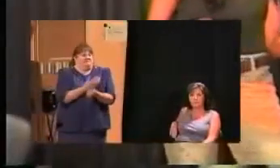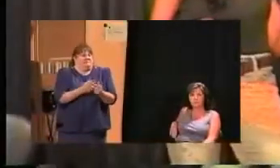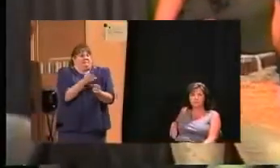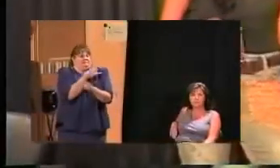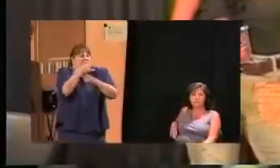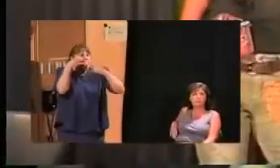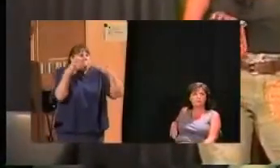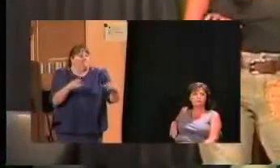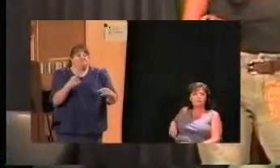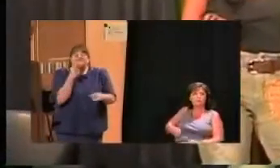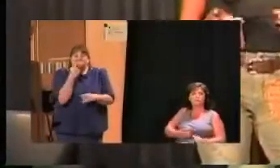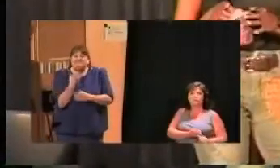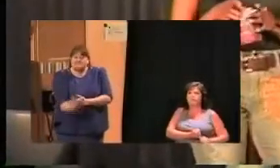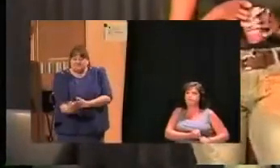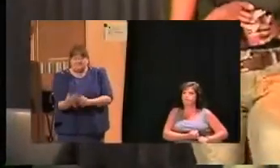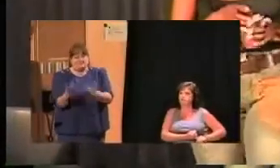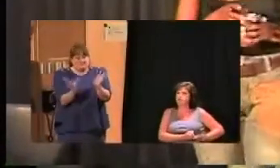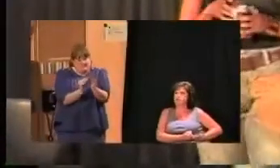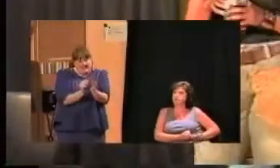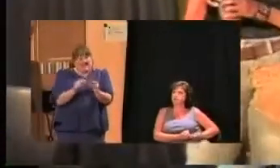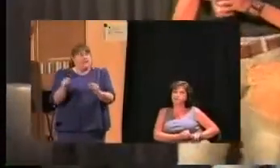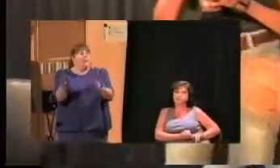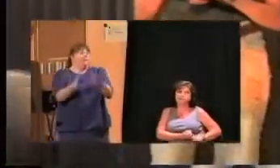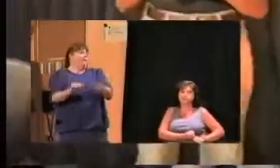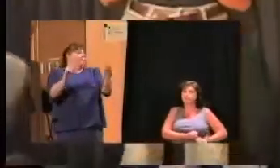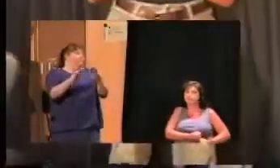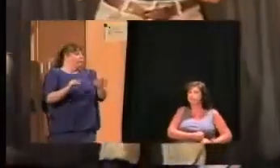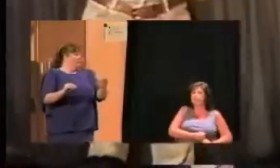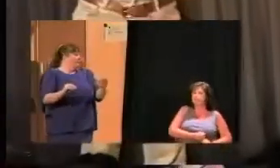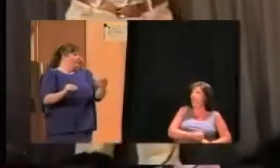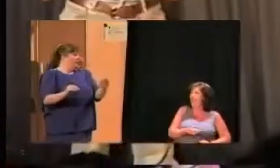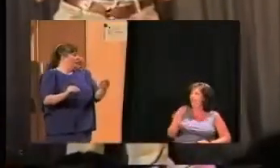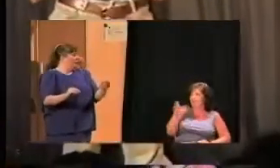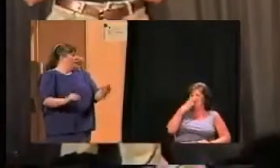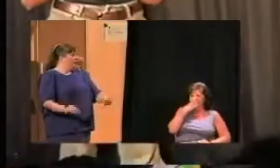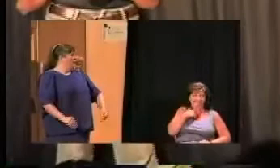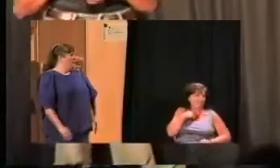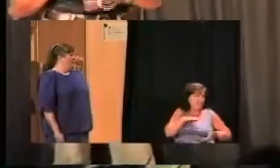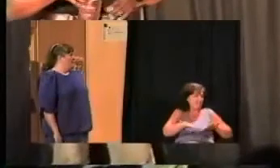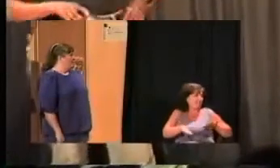this morning, we were in a meeting, and he was trying to tell us about... Excuse me.